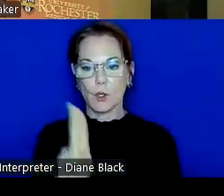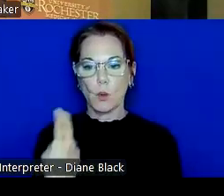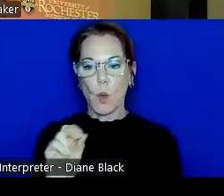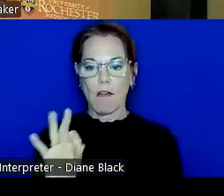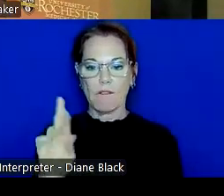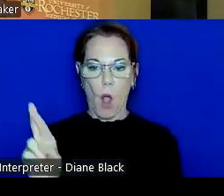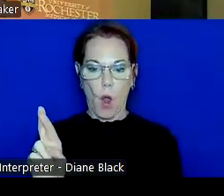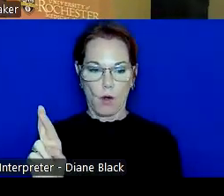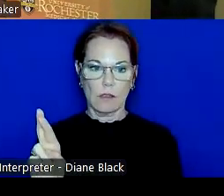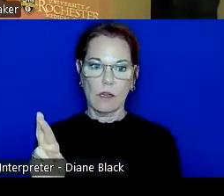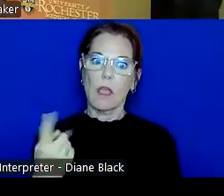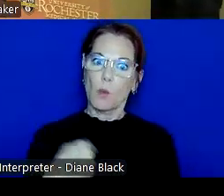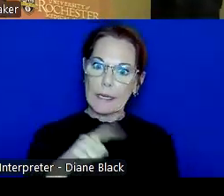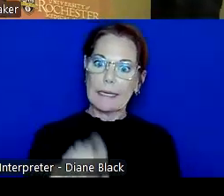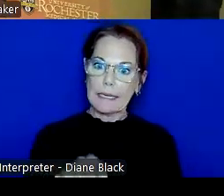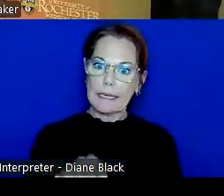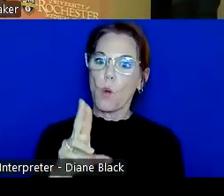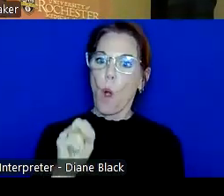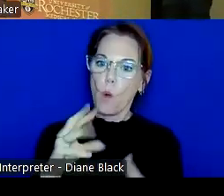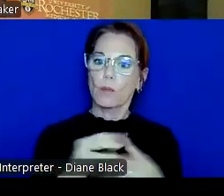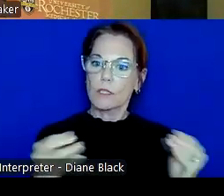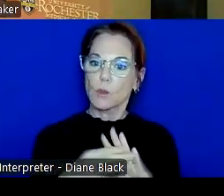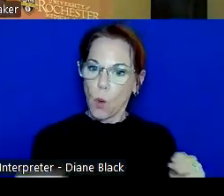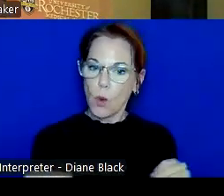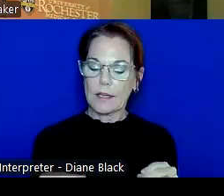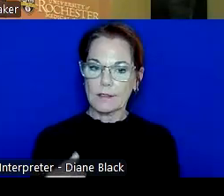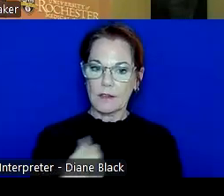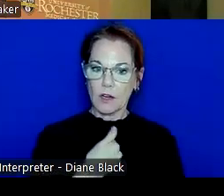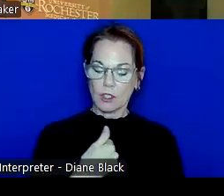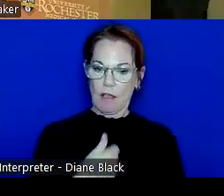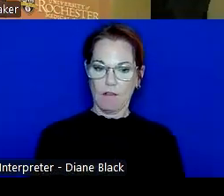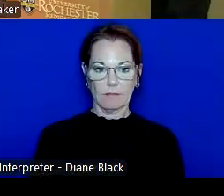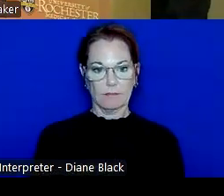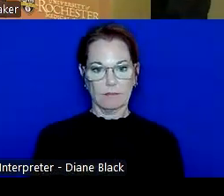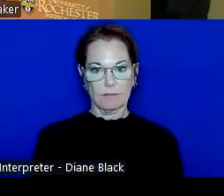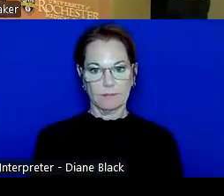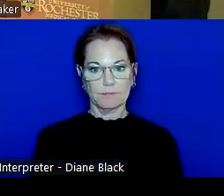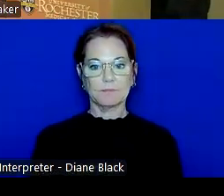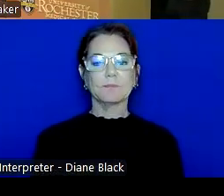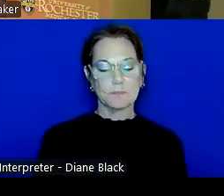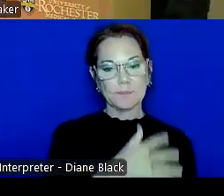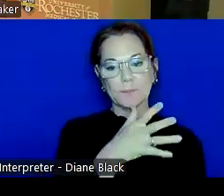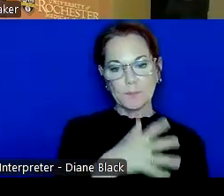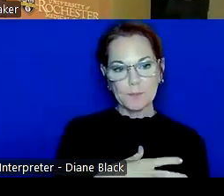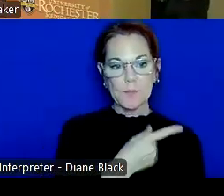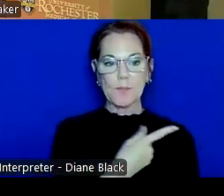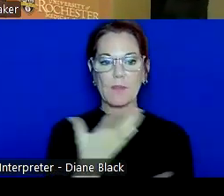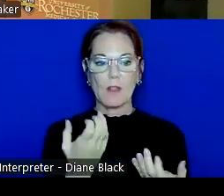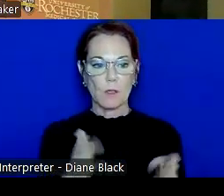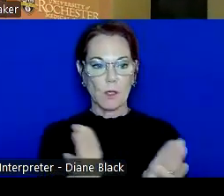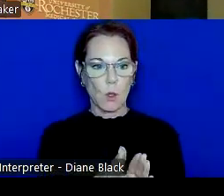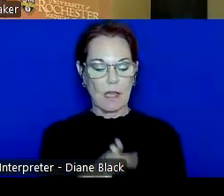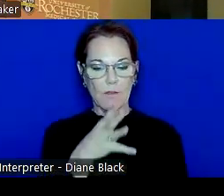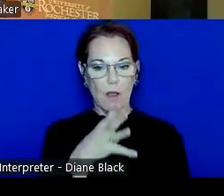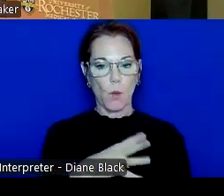owning some of these stories and not just in some of our different silos. So we'd like to close out on a moment of hope with this quote from